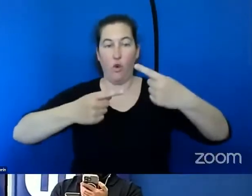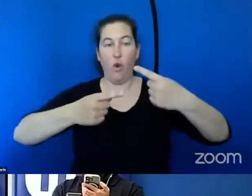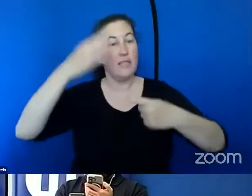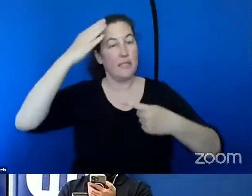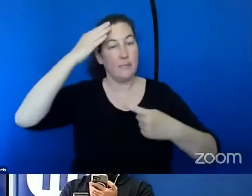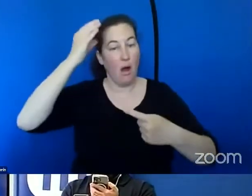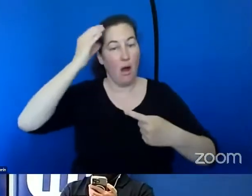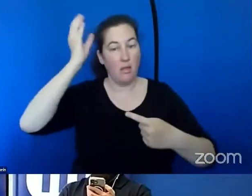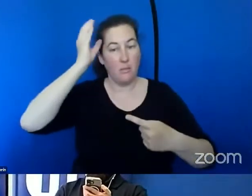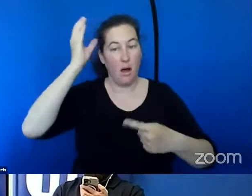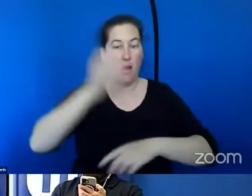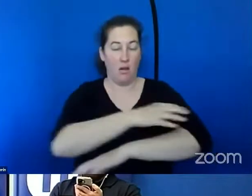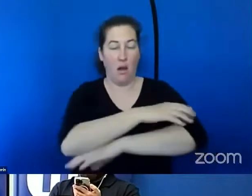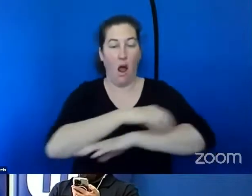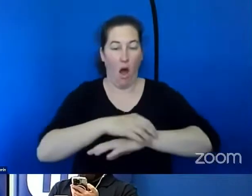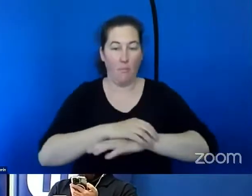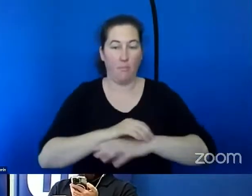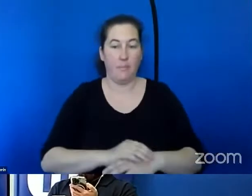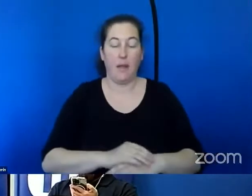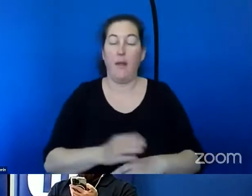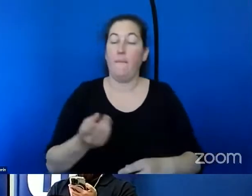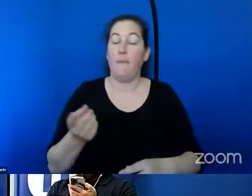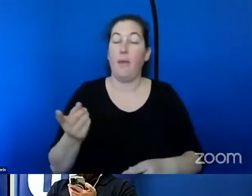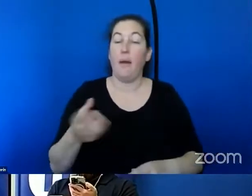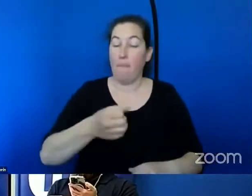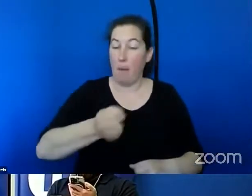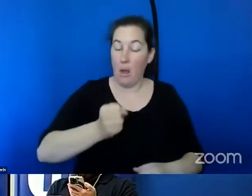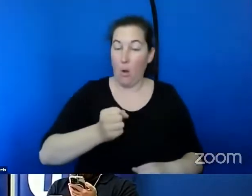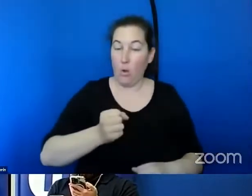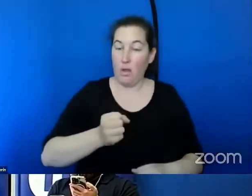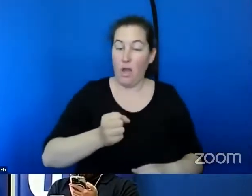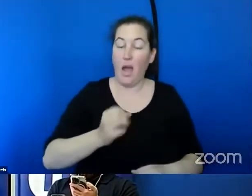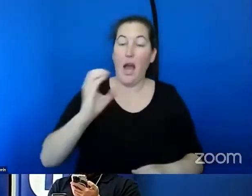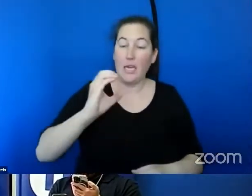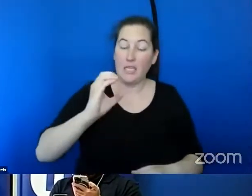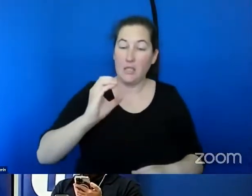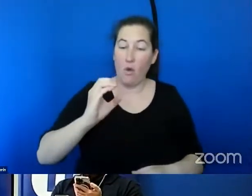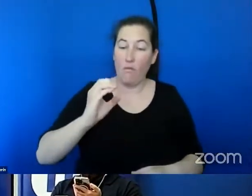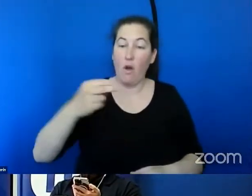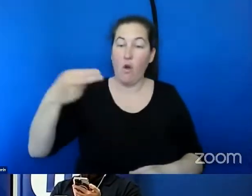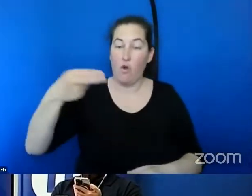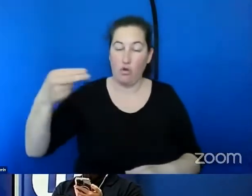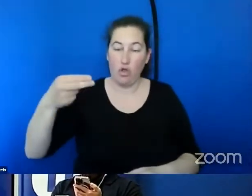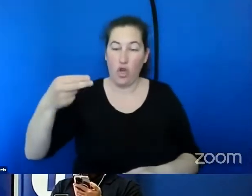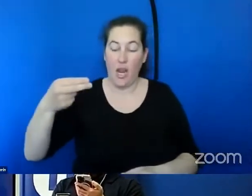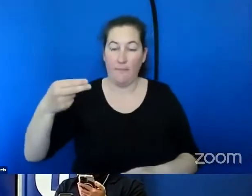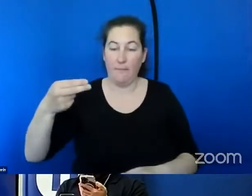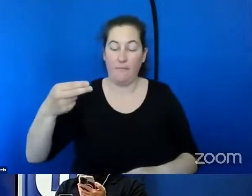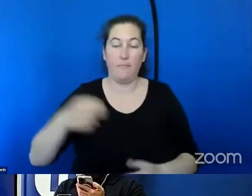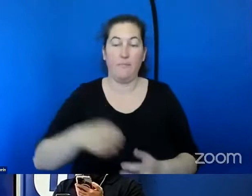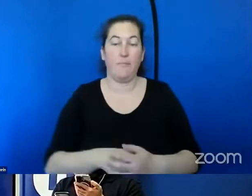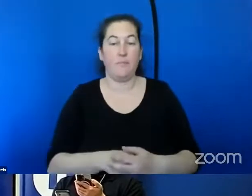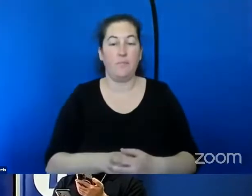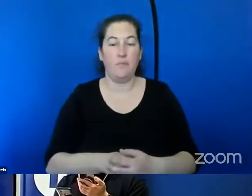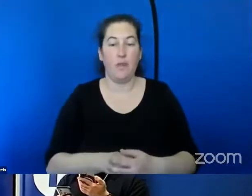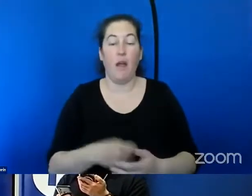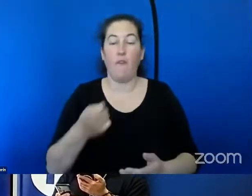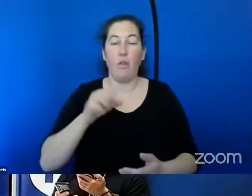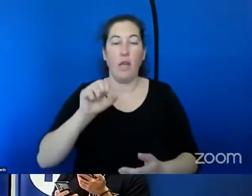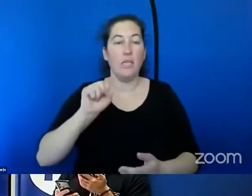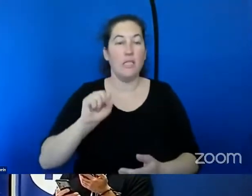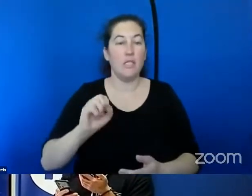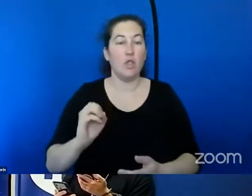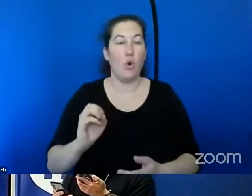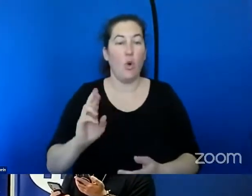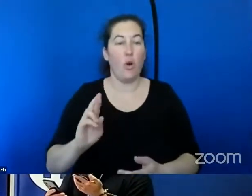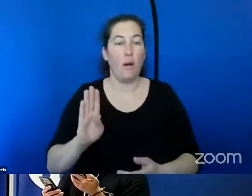for all 8 pieces in Heat 1. Heat 2, he knows that Magnus Nischke, who will go last for E-Opera, if